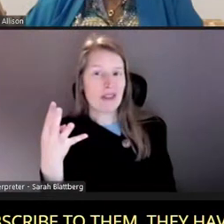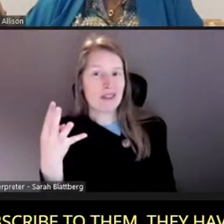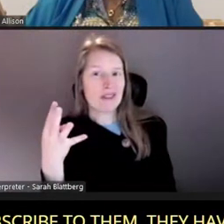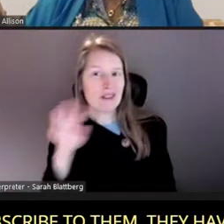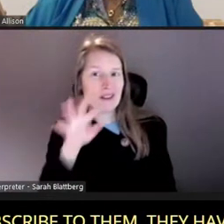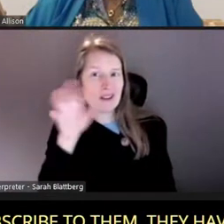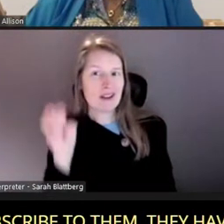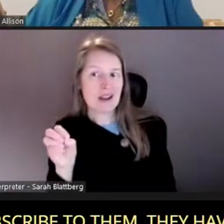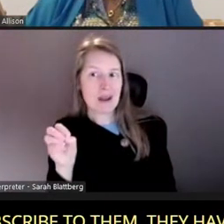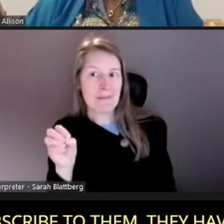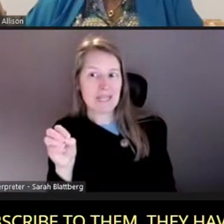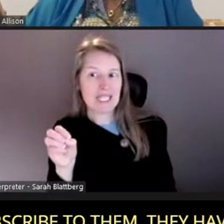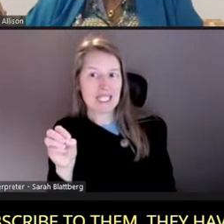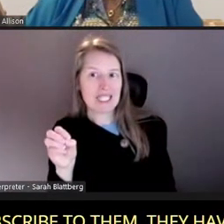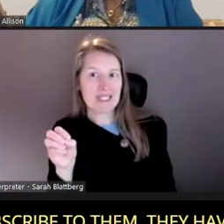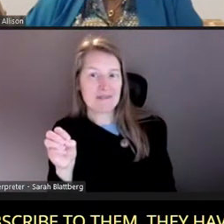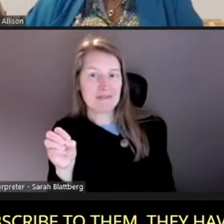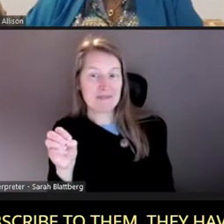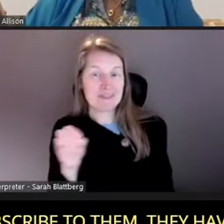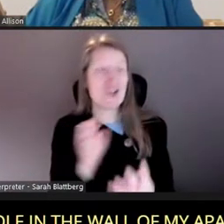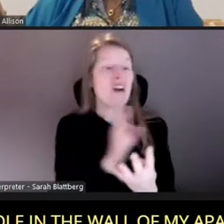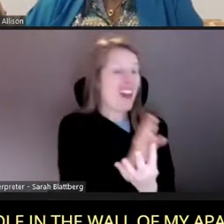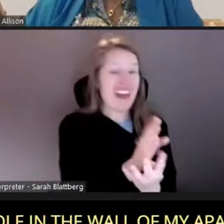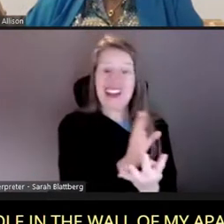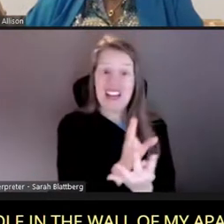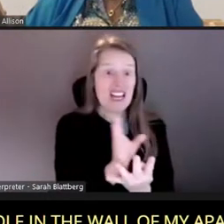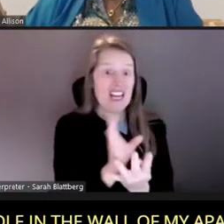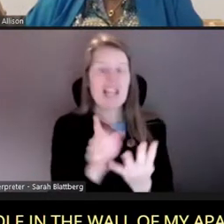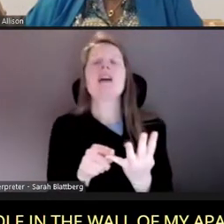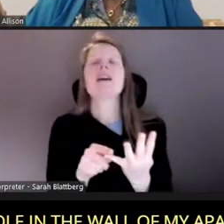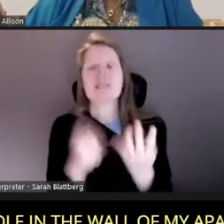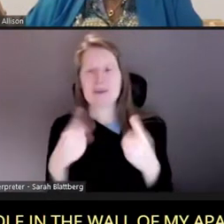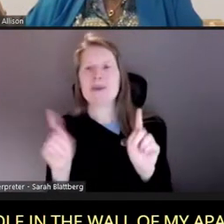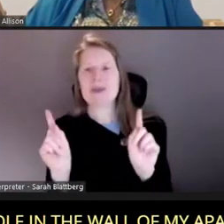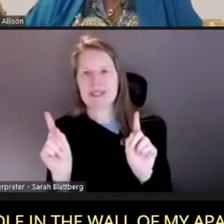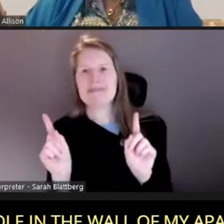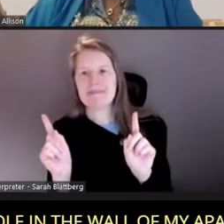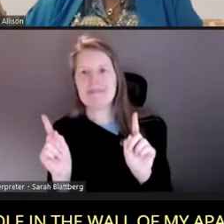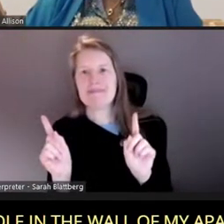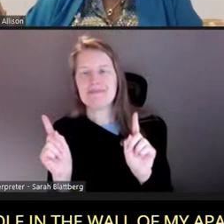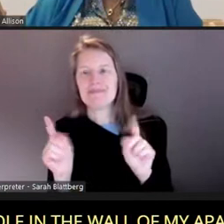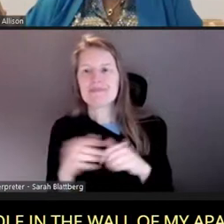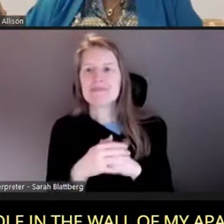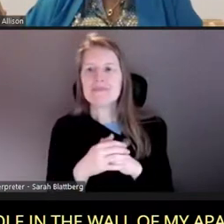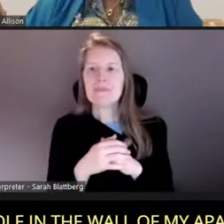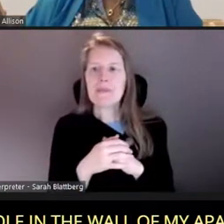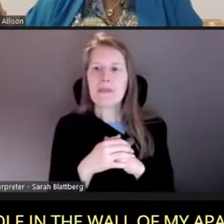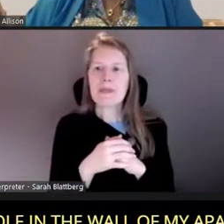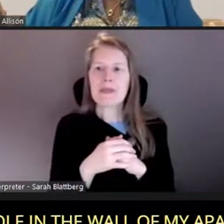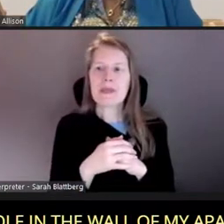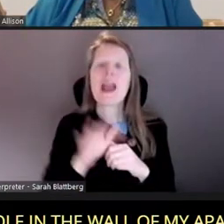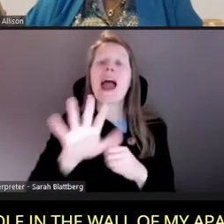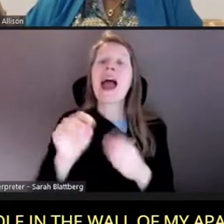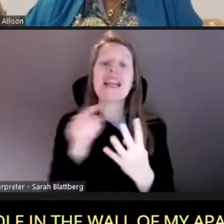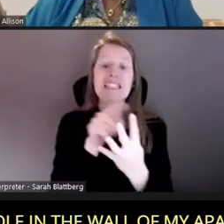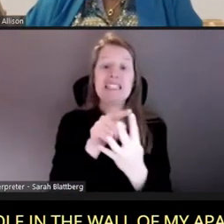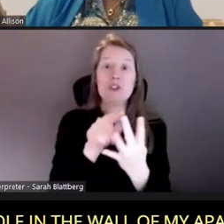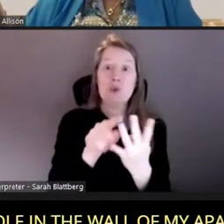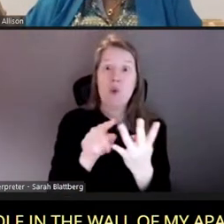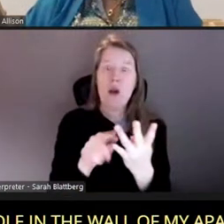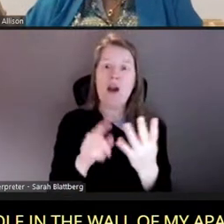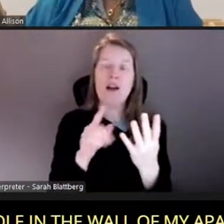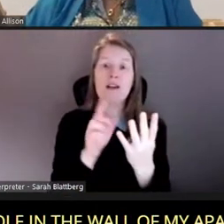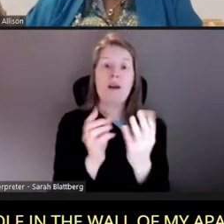it's always the last place you check, right? It was the fourth place that I went. Each one, I should mention, more expensive than the last.